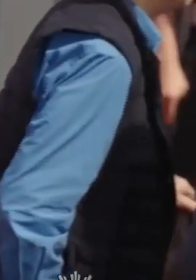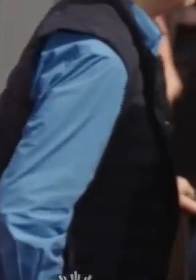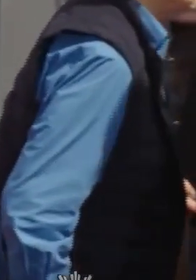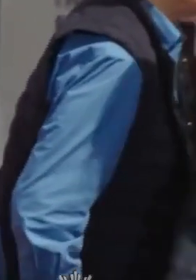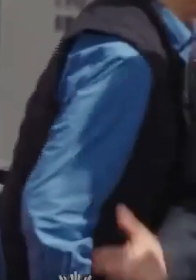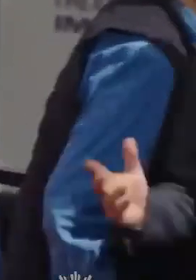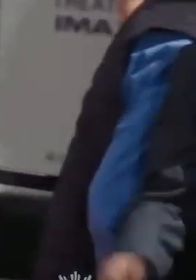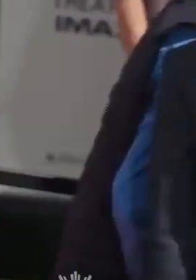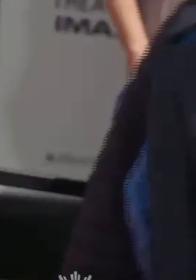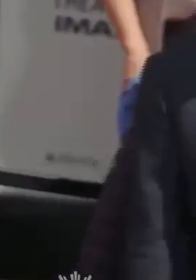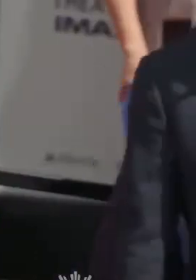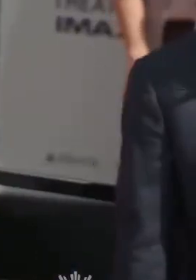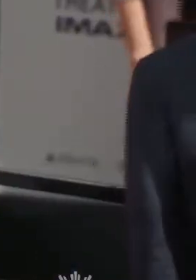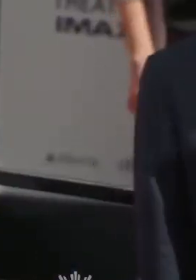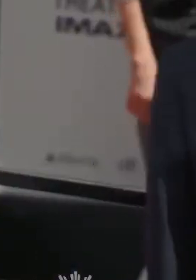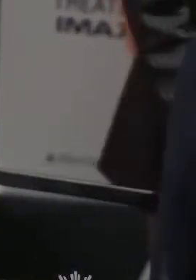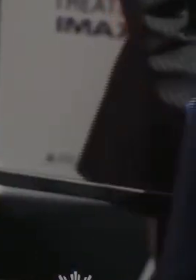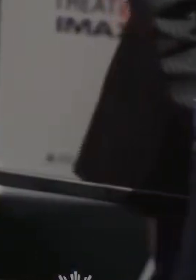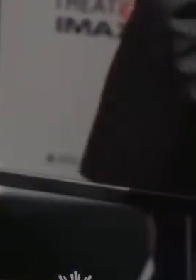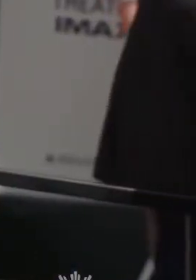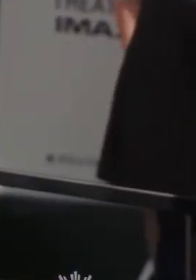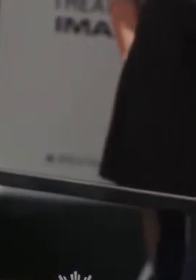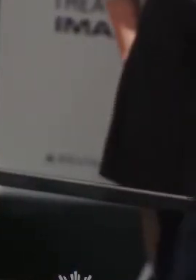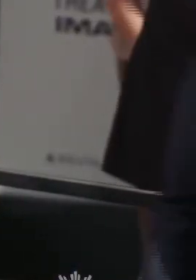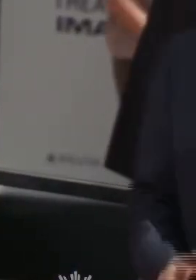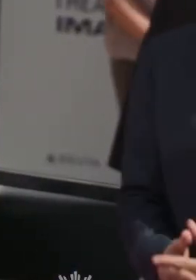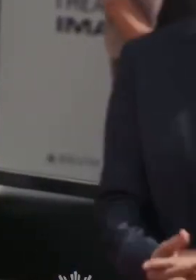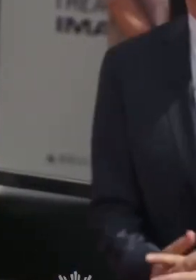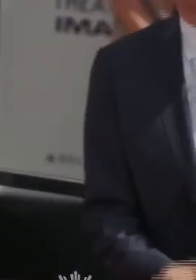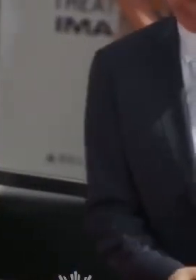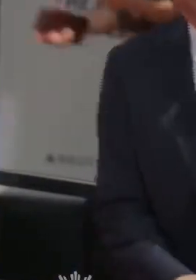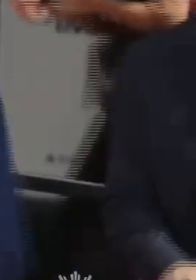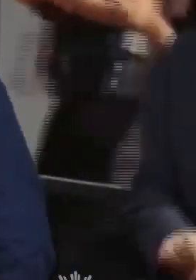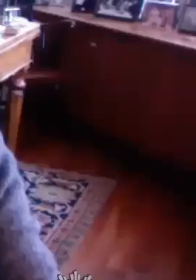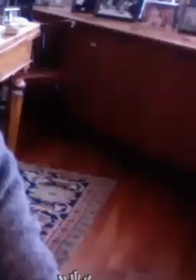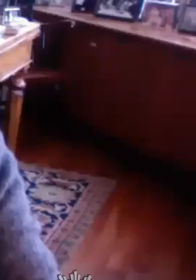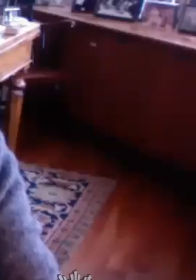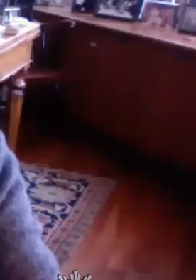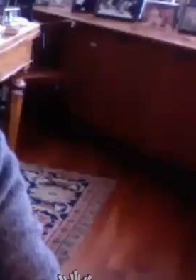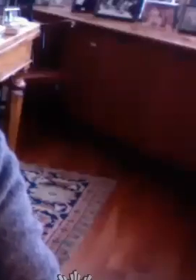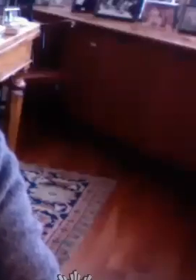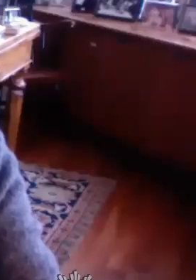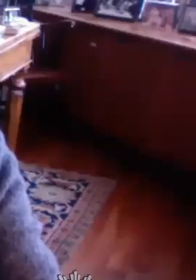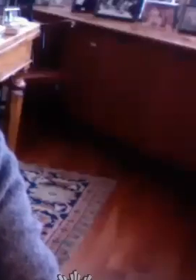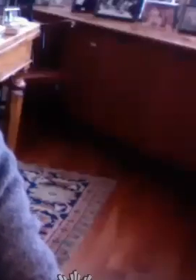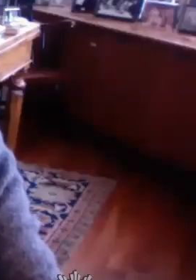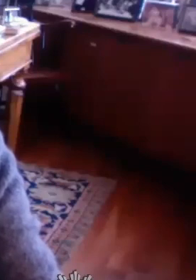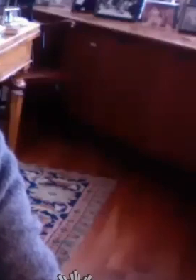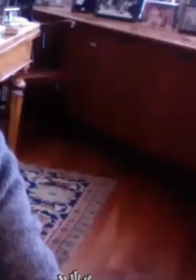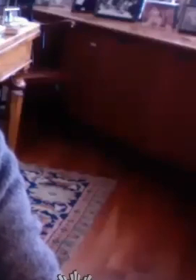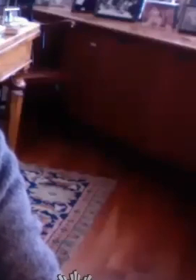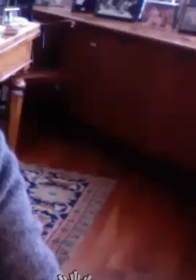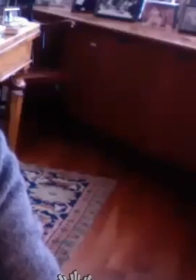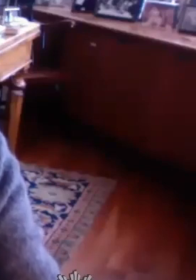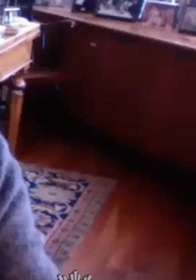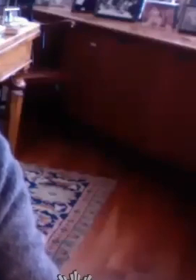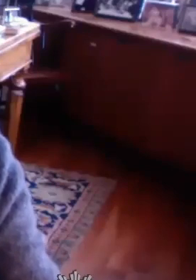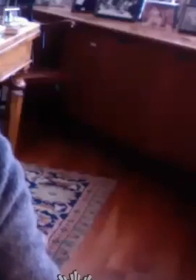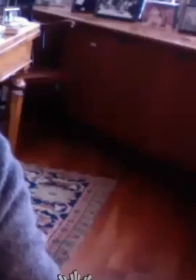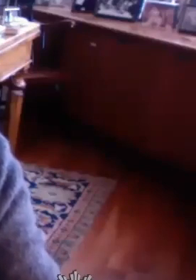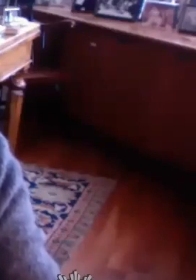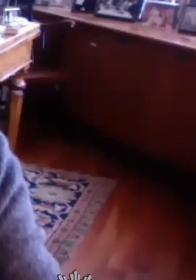died last week at 98, couldn't help but sound sunny. He was rare in that I can't remember him being in a